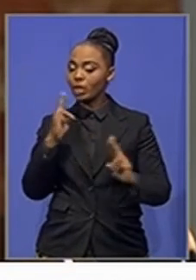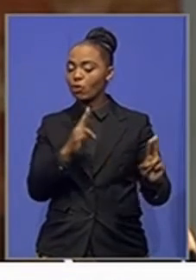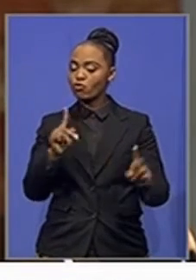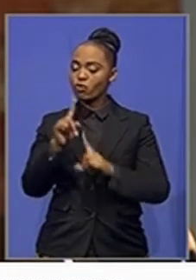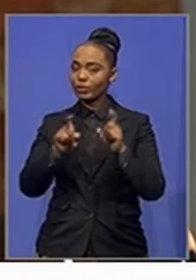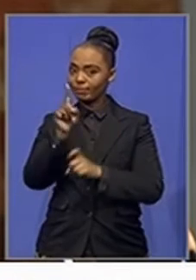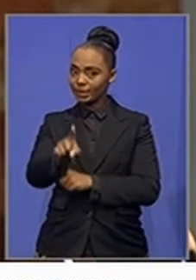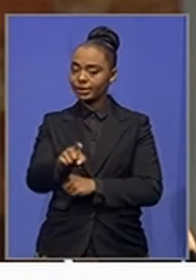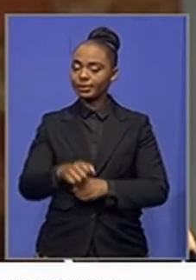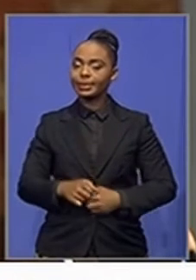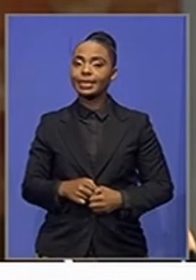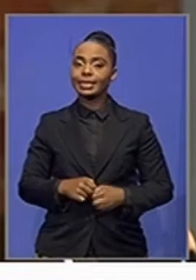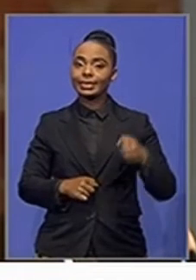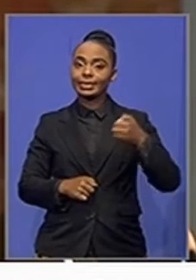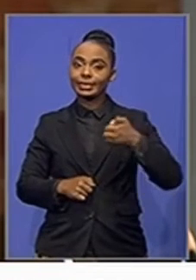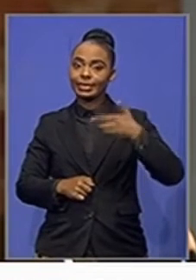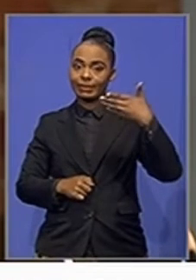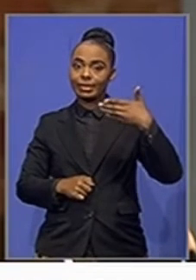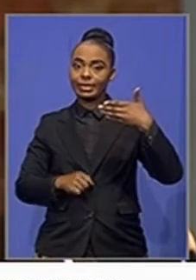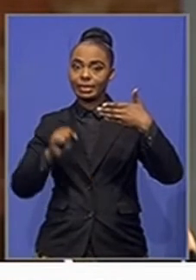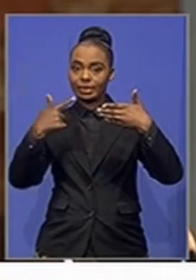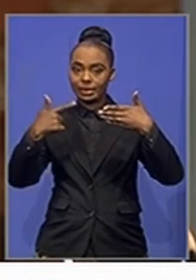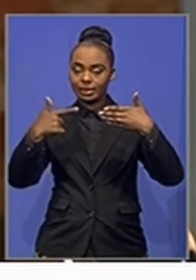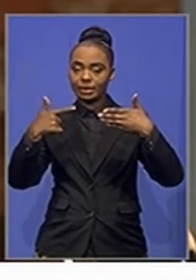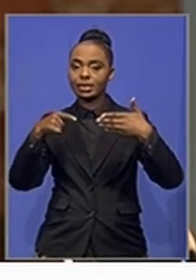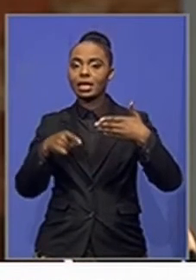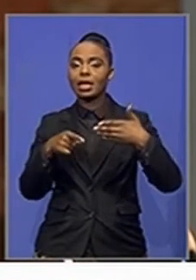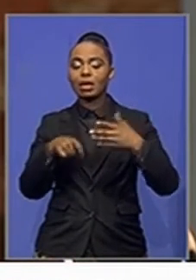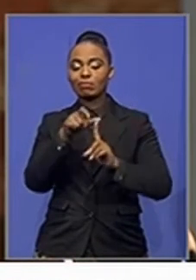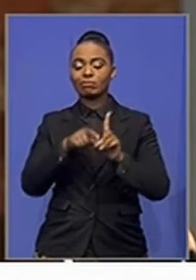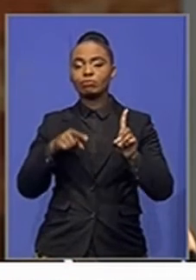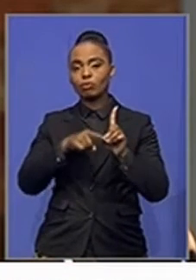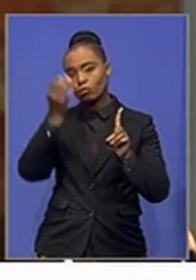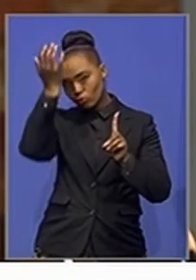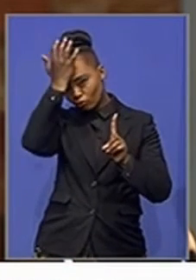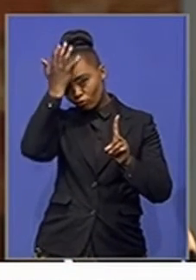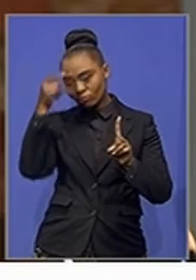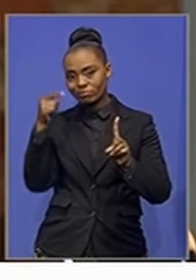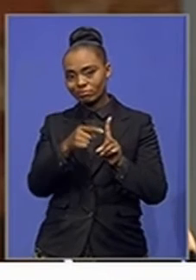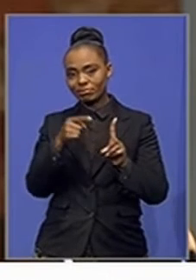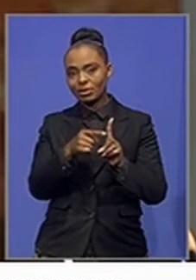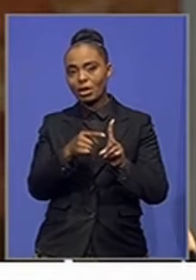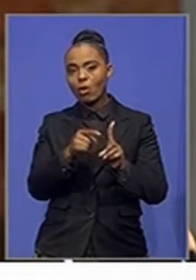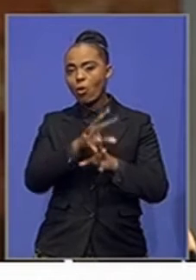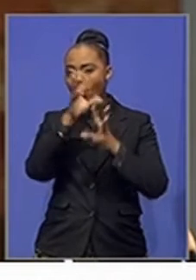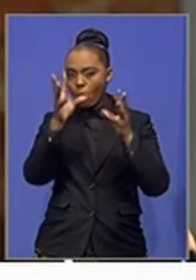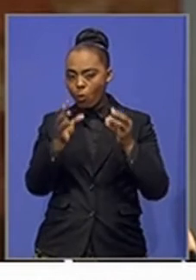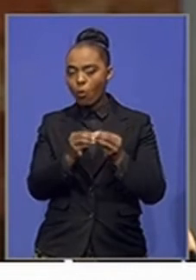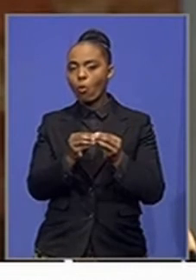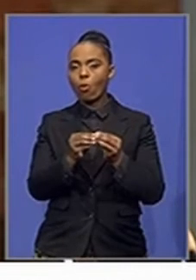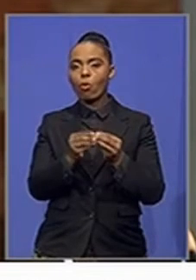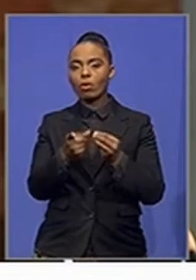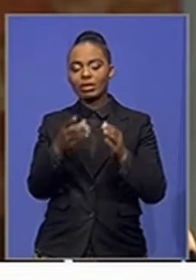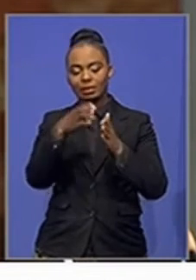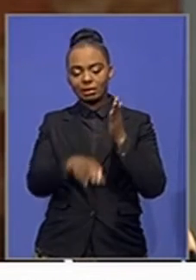7, it is declared that Mr. Jacob Zuma is entitled to all privileges under